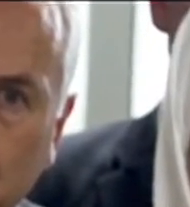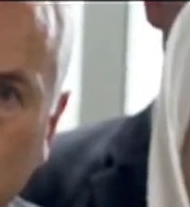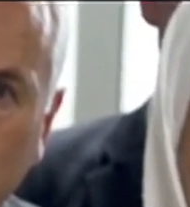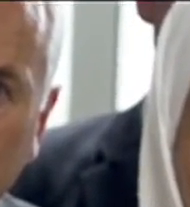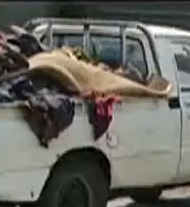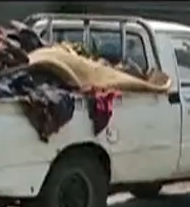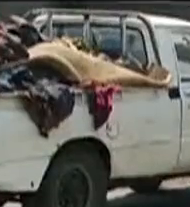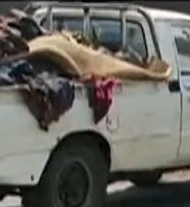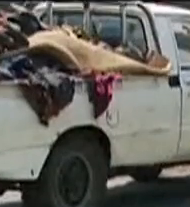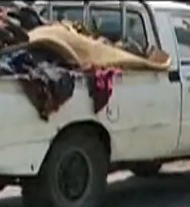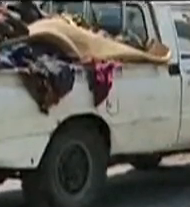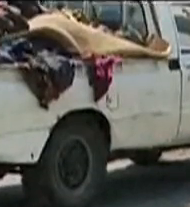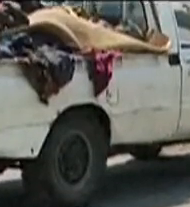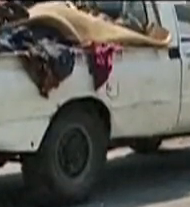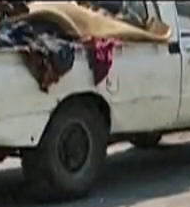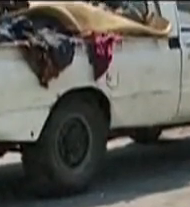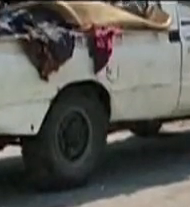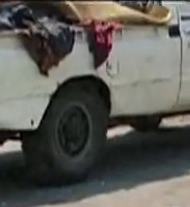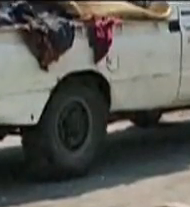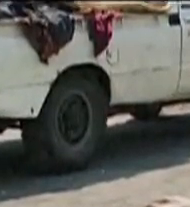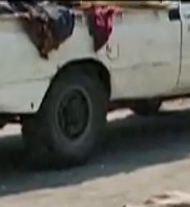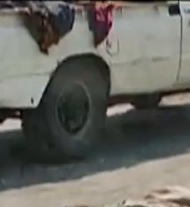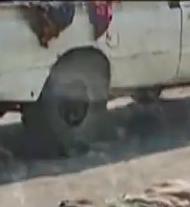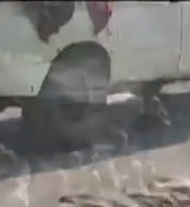Srebrenica, and Rwanda.